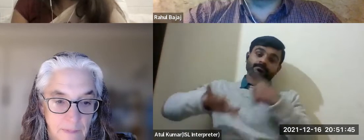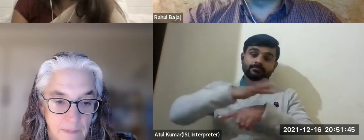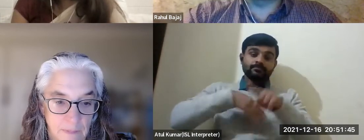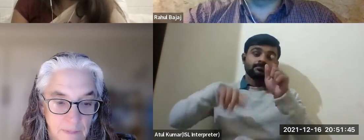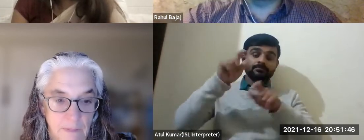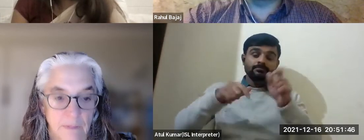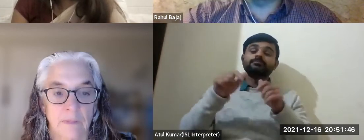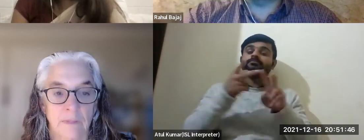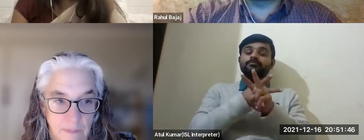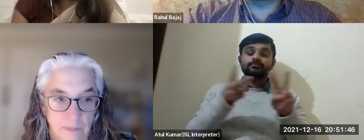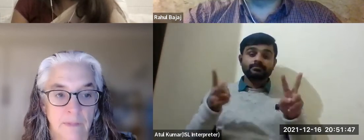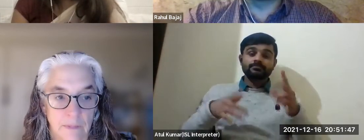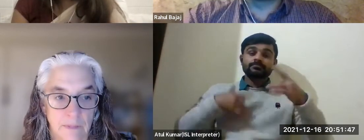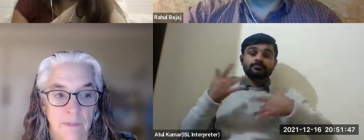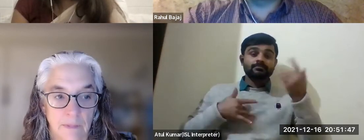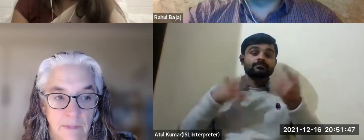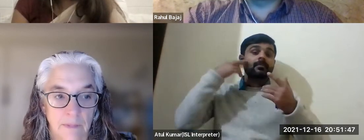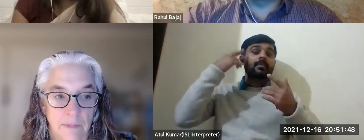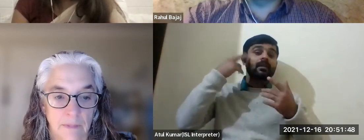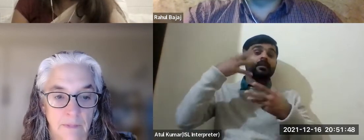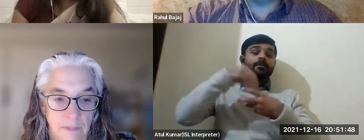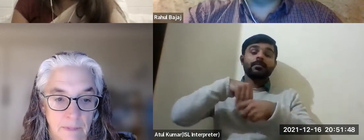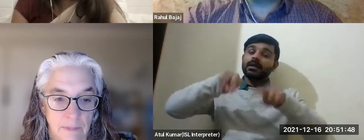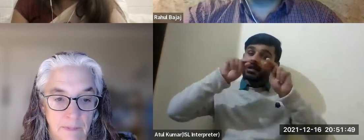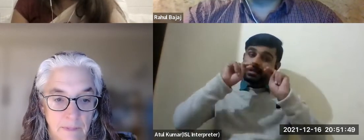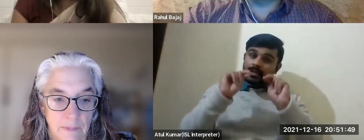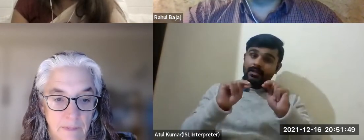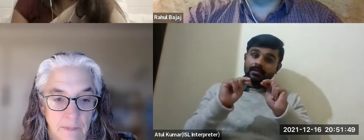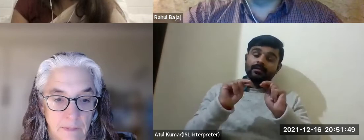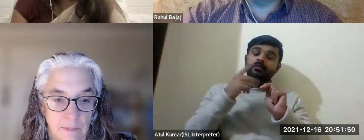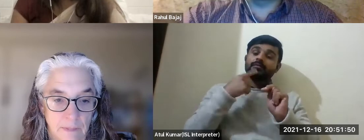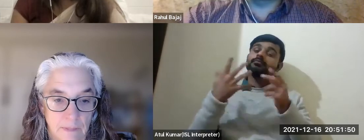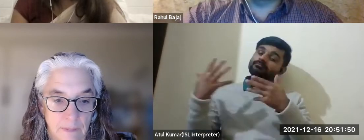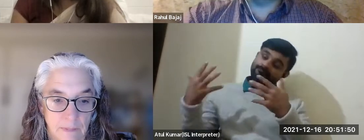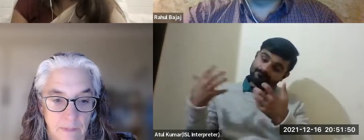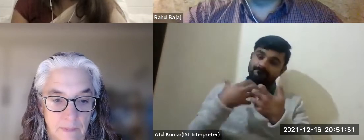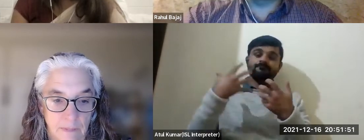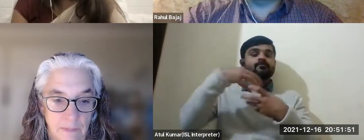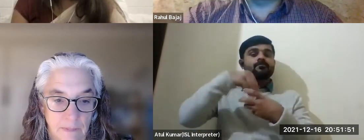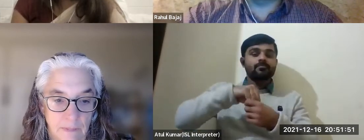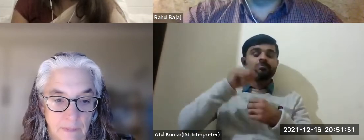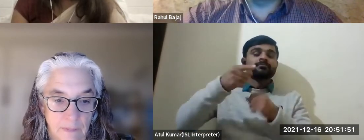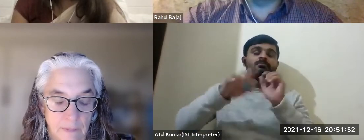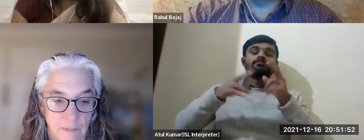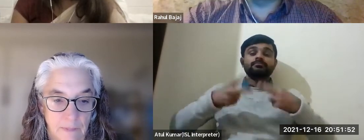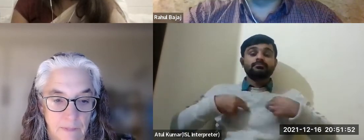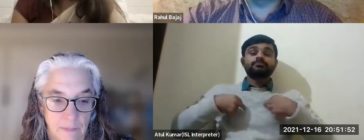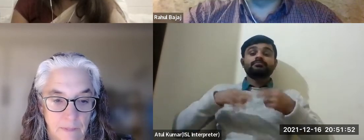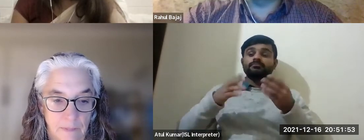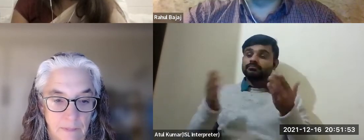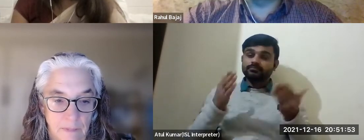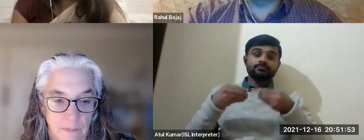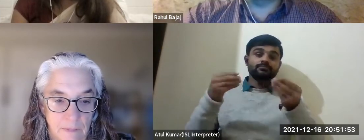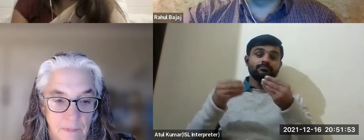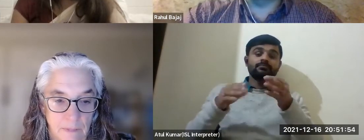public oriented, public interest cause that requires intervention, and then the court can really serve as a